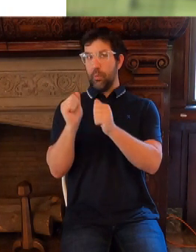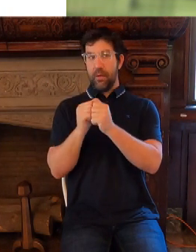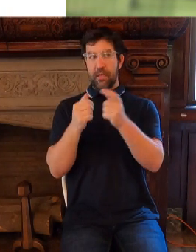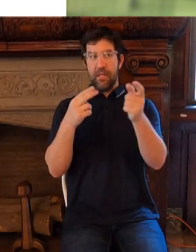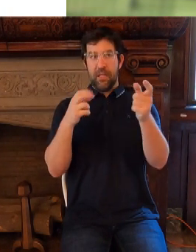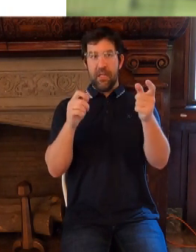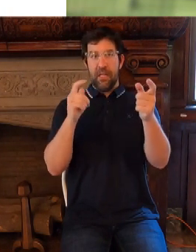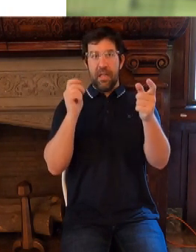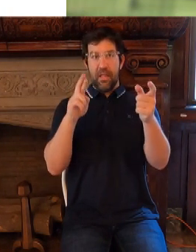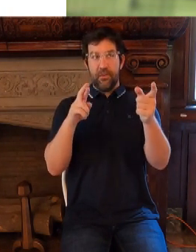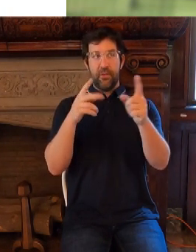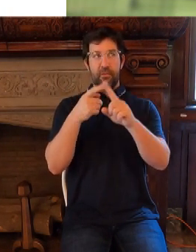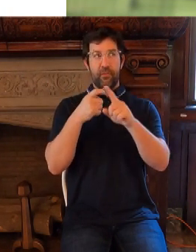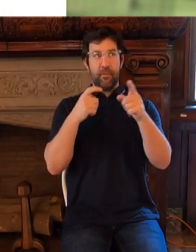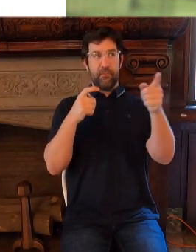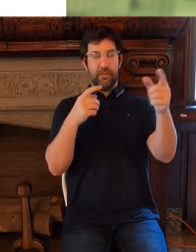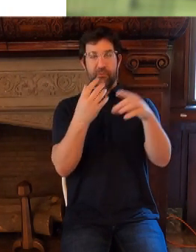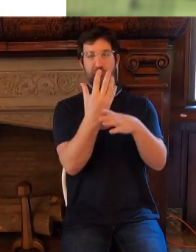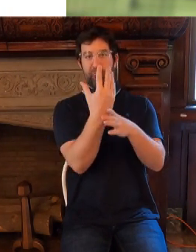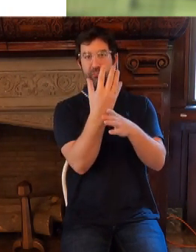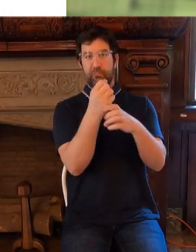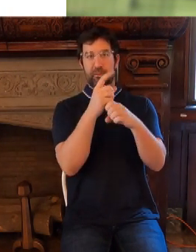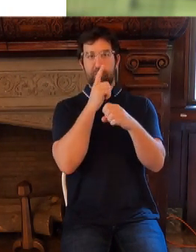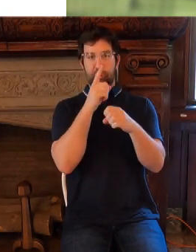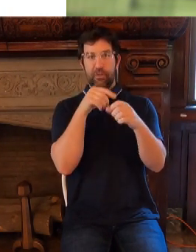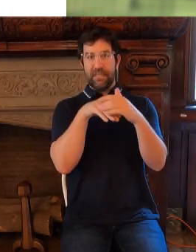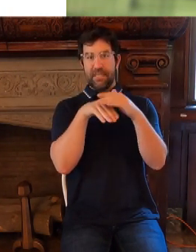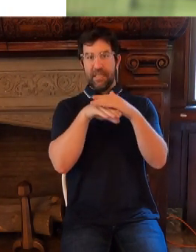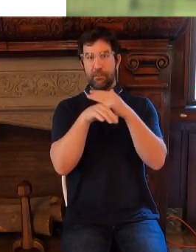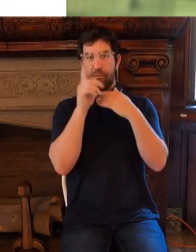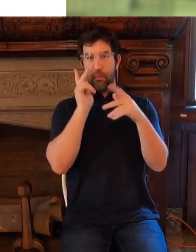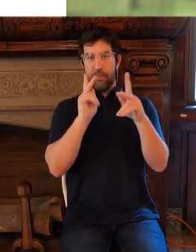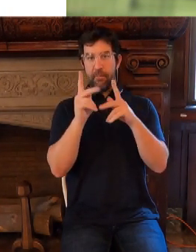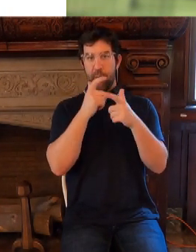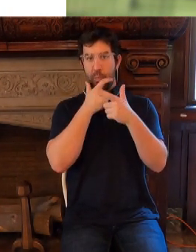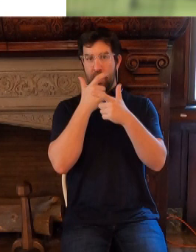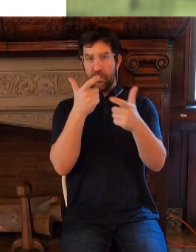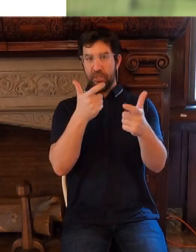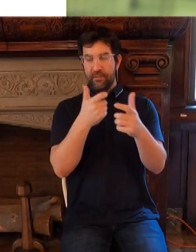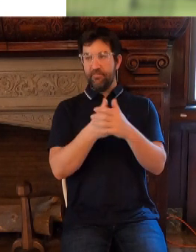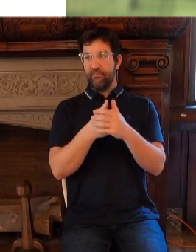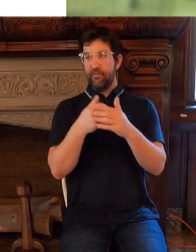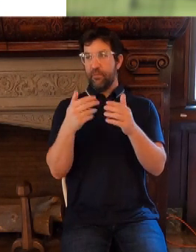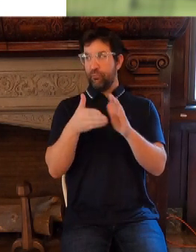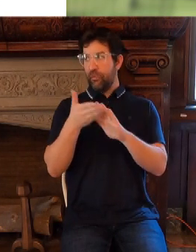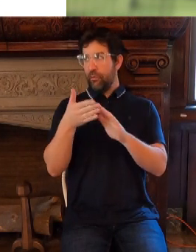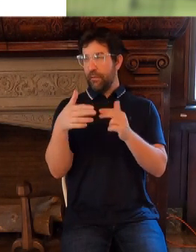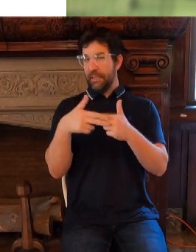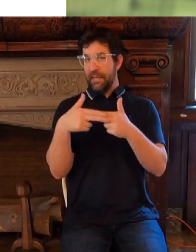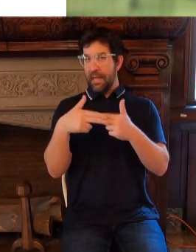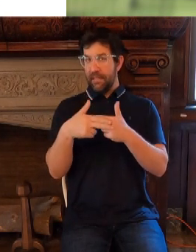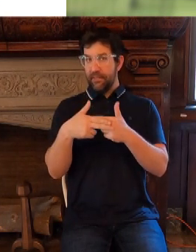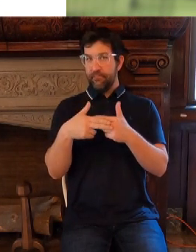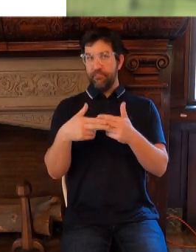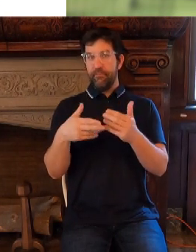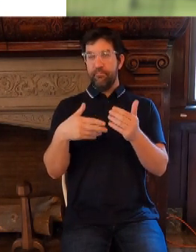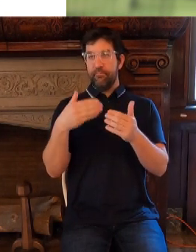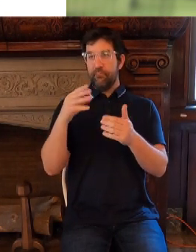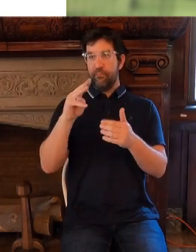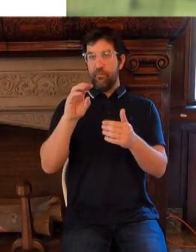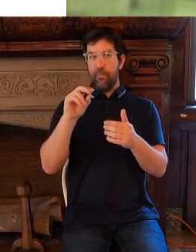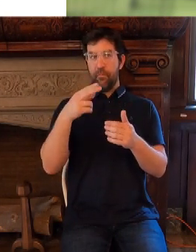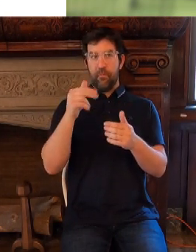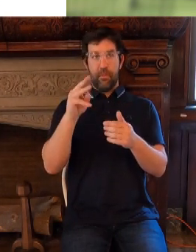Heather from City Channel to make sure this meeting is accessible for folks at home and running the slides and everything. And then